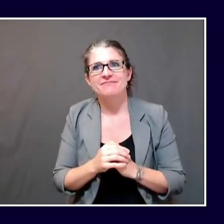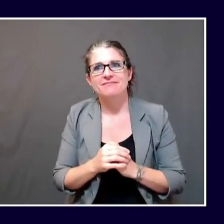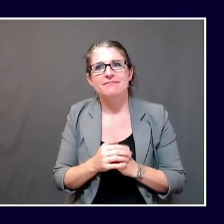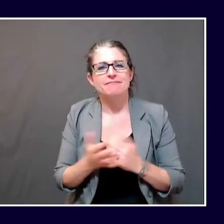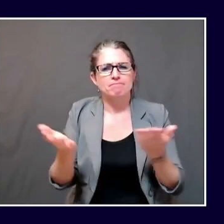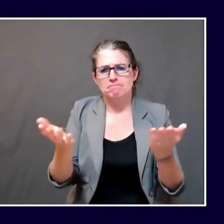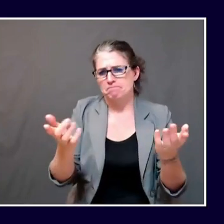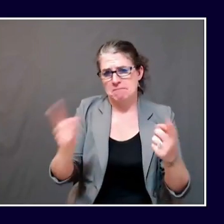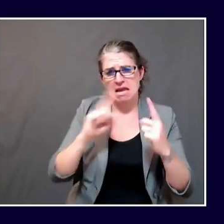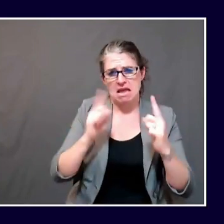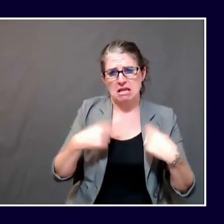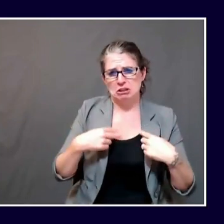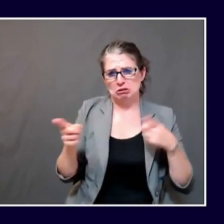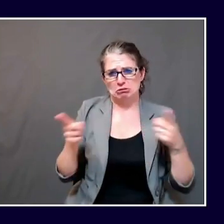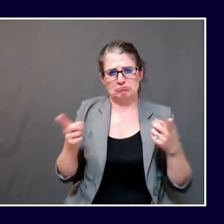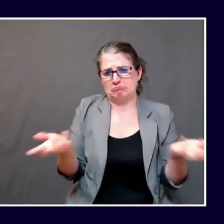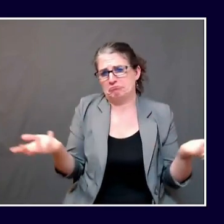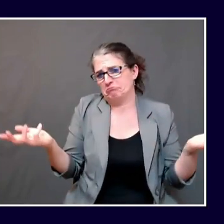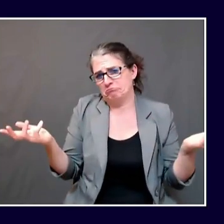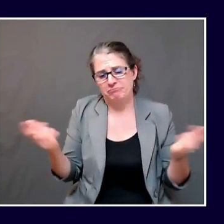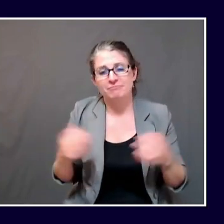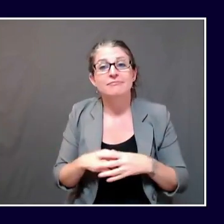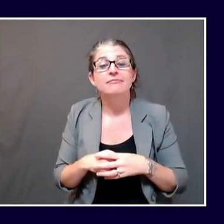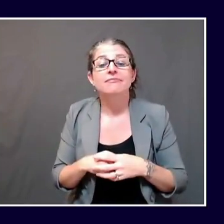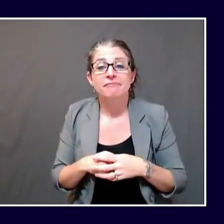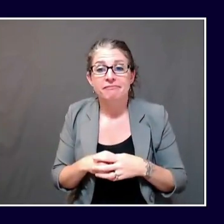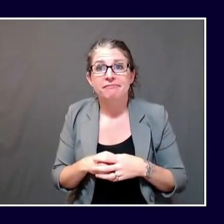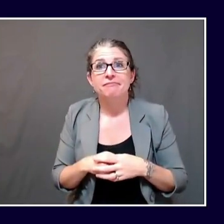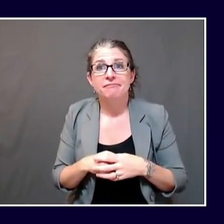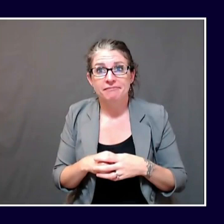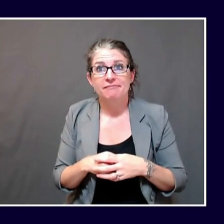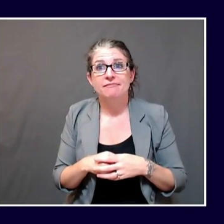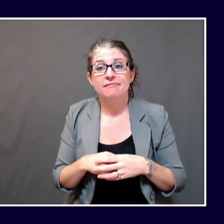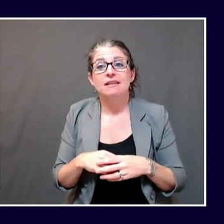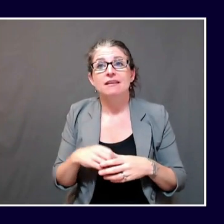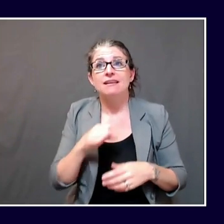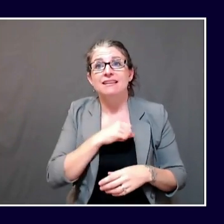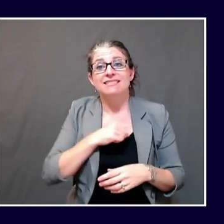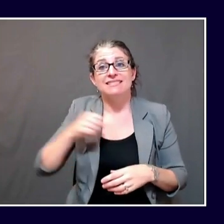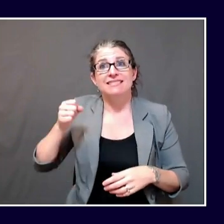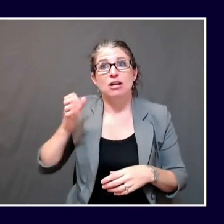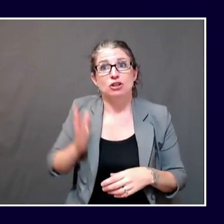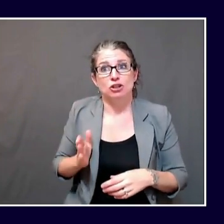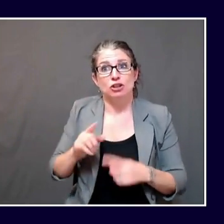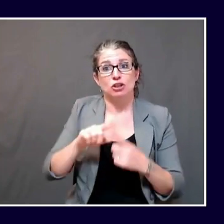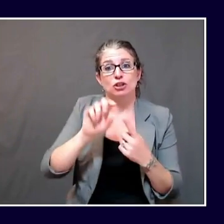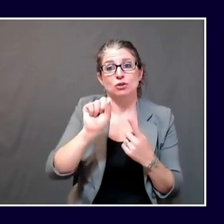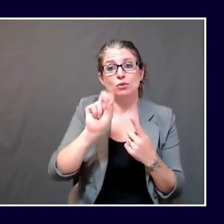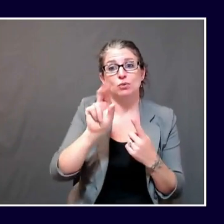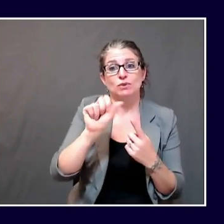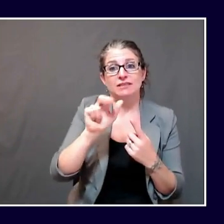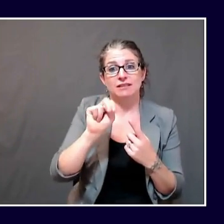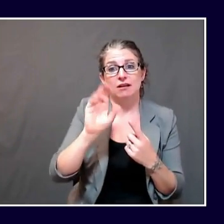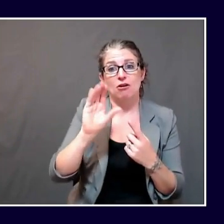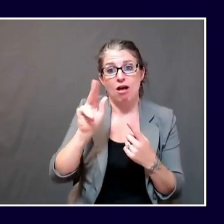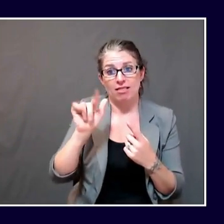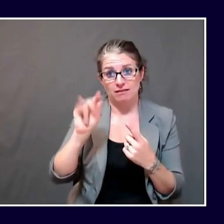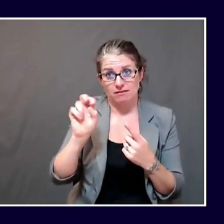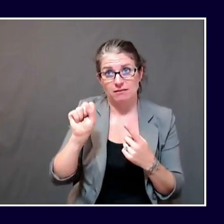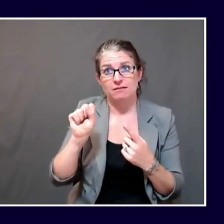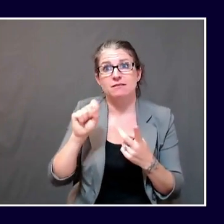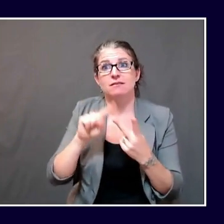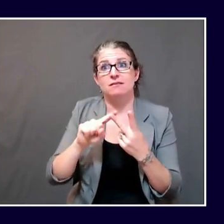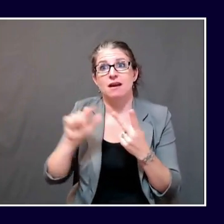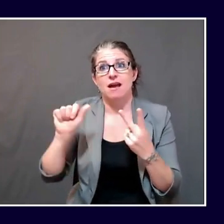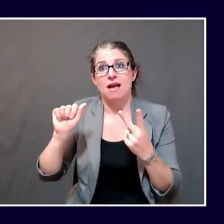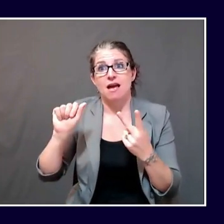in if you'd like. Maine Senators Susan Collins and Angus King are trying to get the Trump administration to